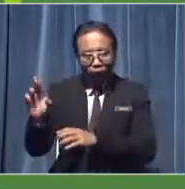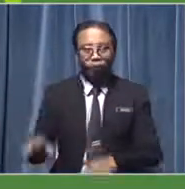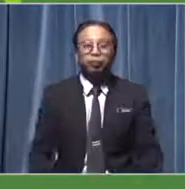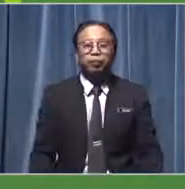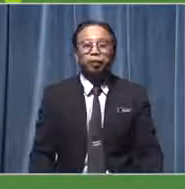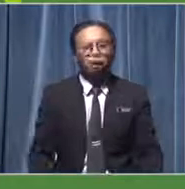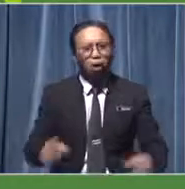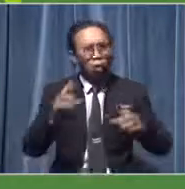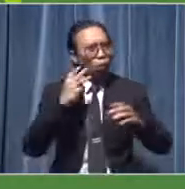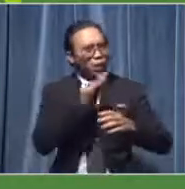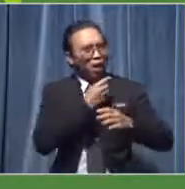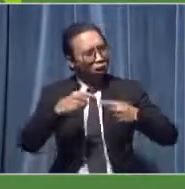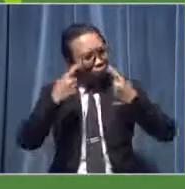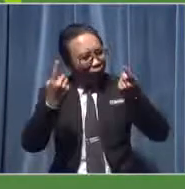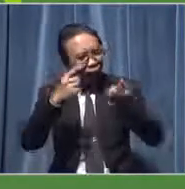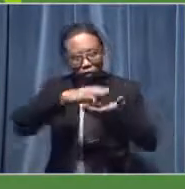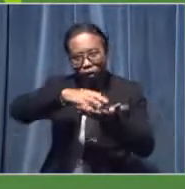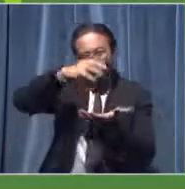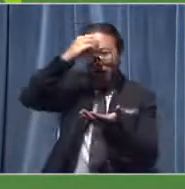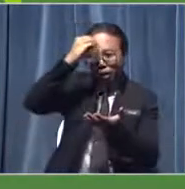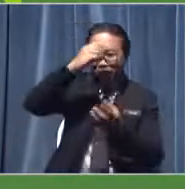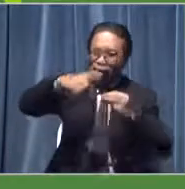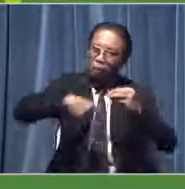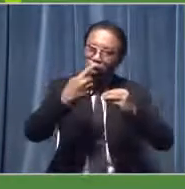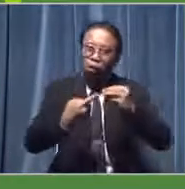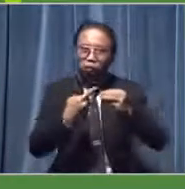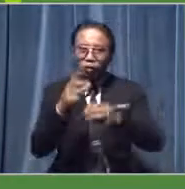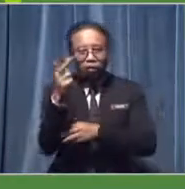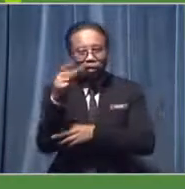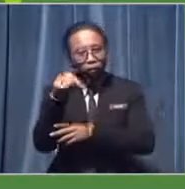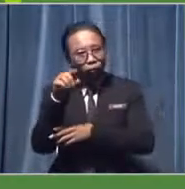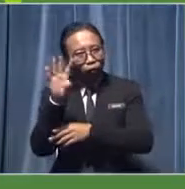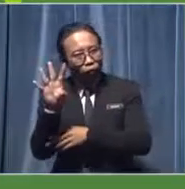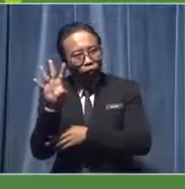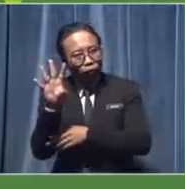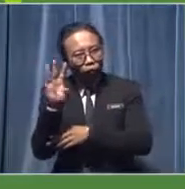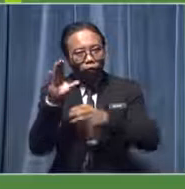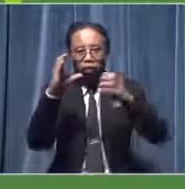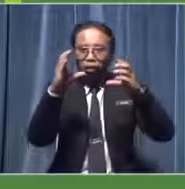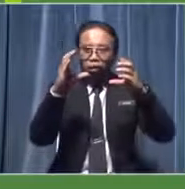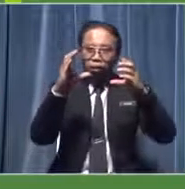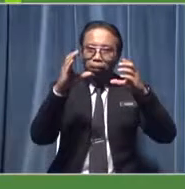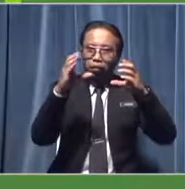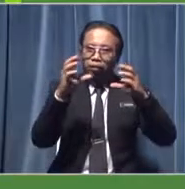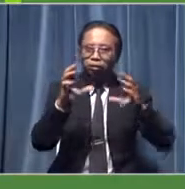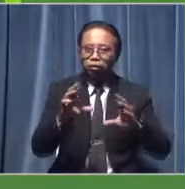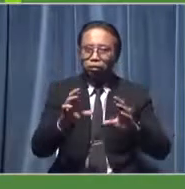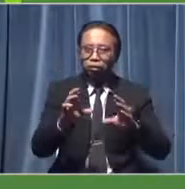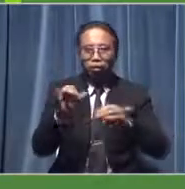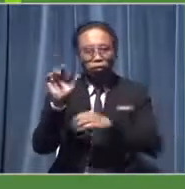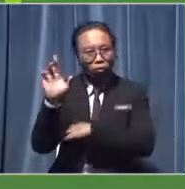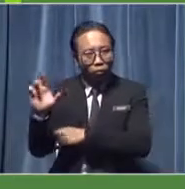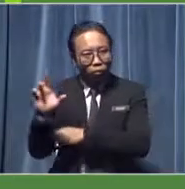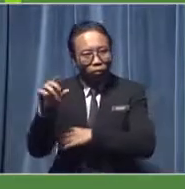We are going to learn about 13.4 capacitors in series and